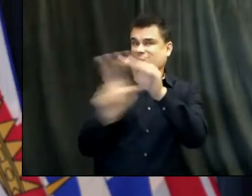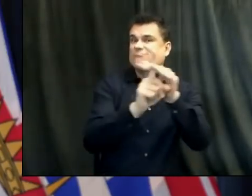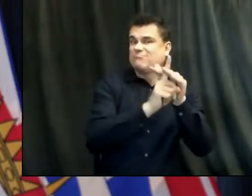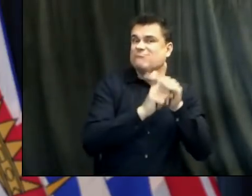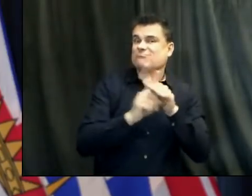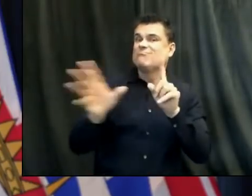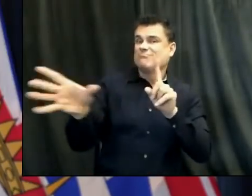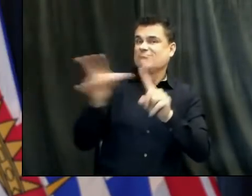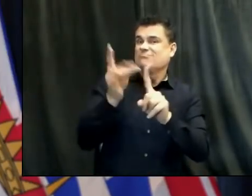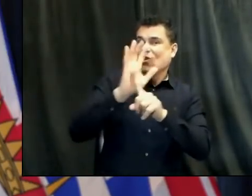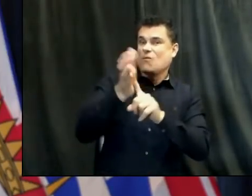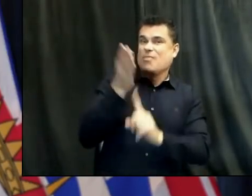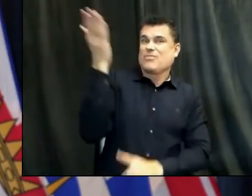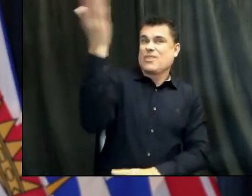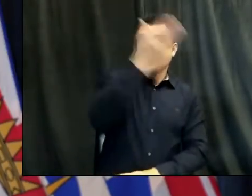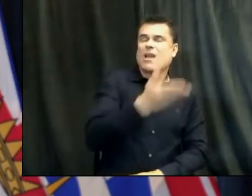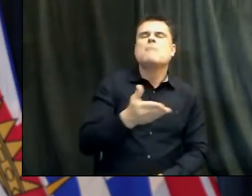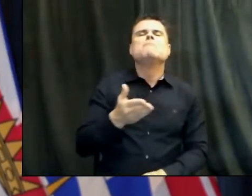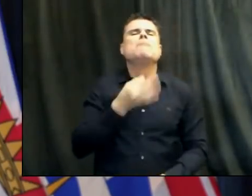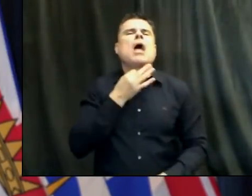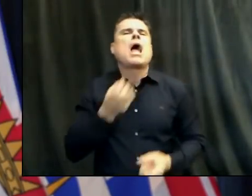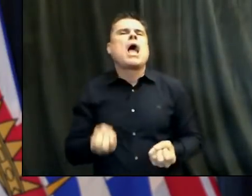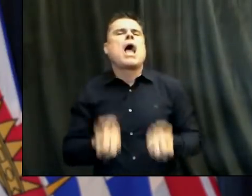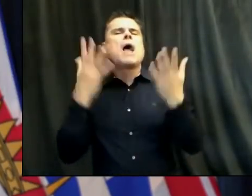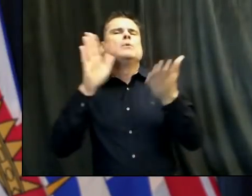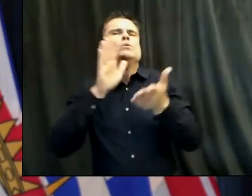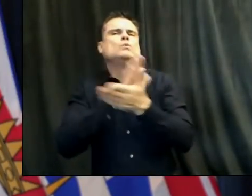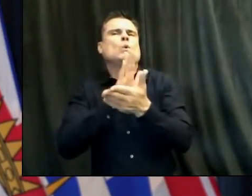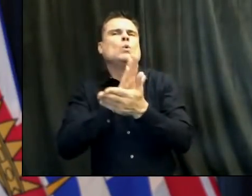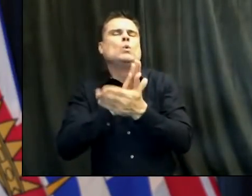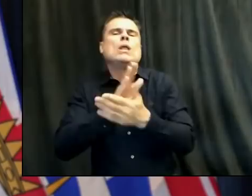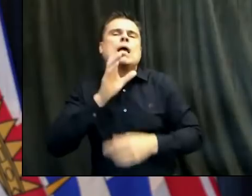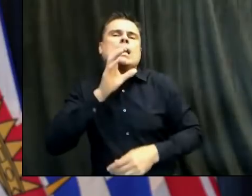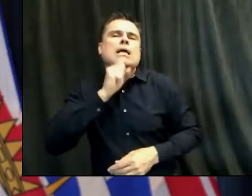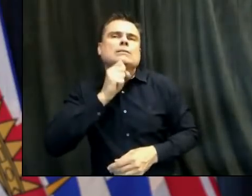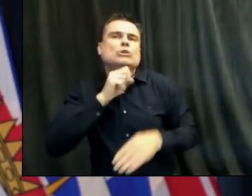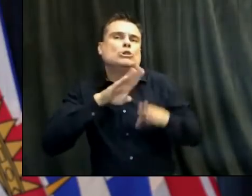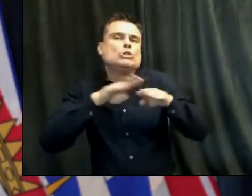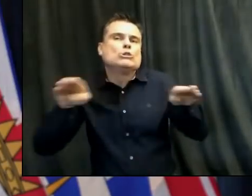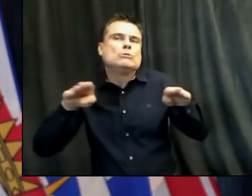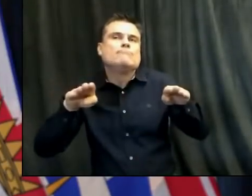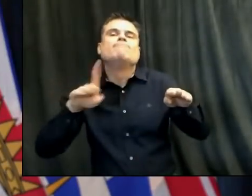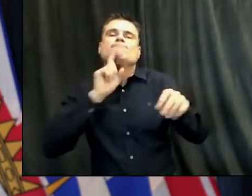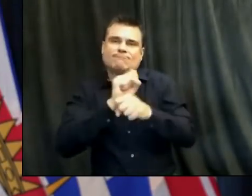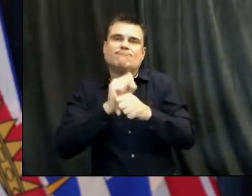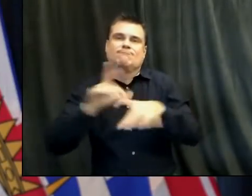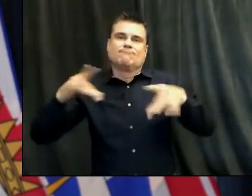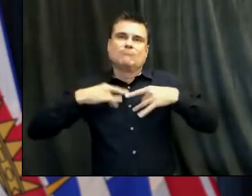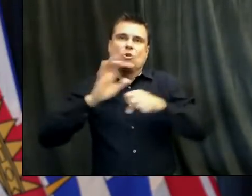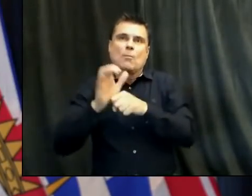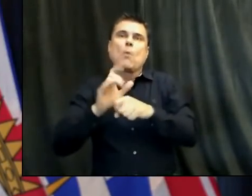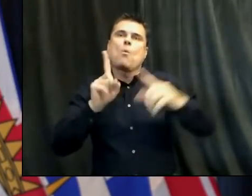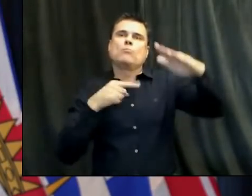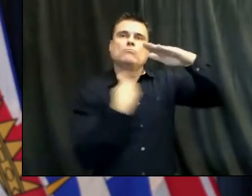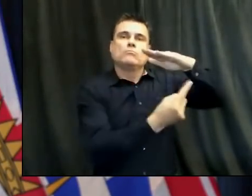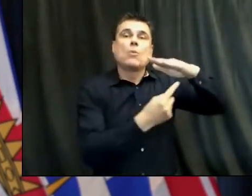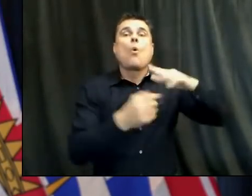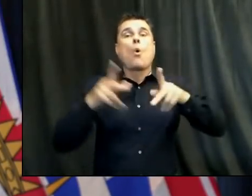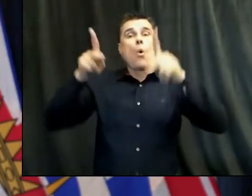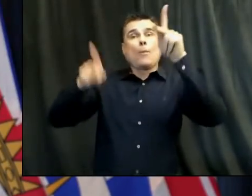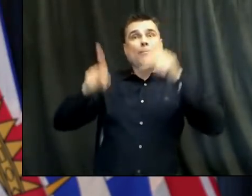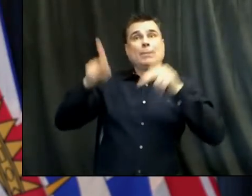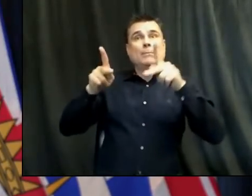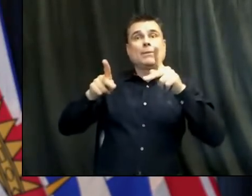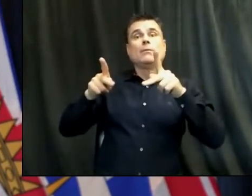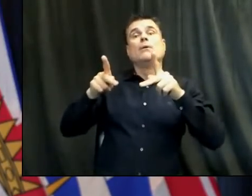funded testing. Do you have a follow-up, Marcella? I do. I was hoping to see if you could